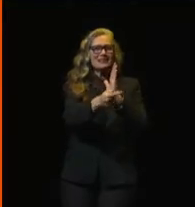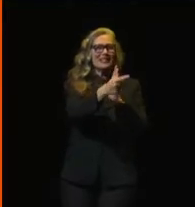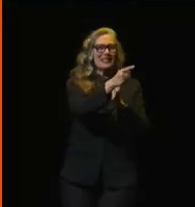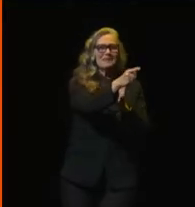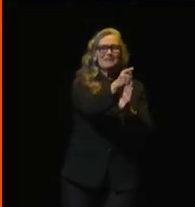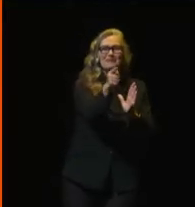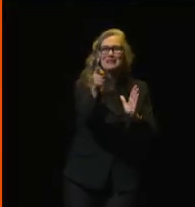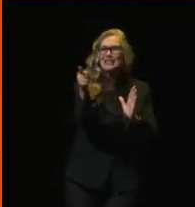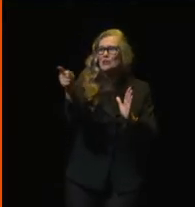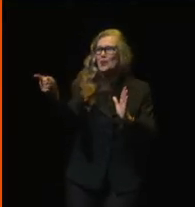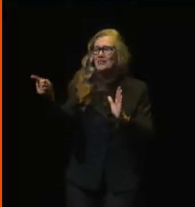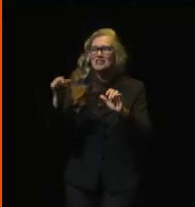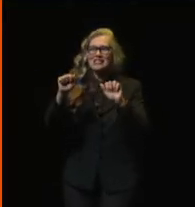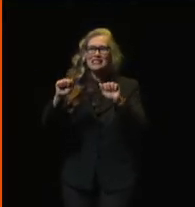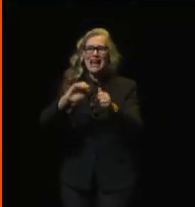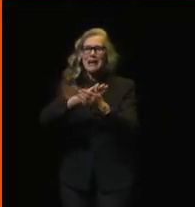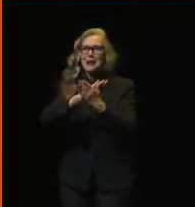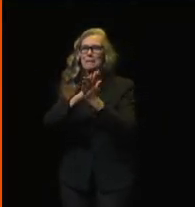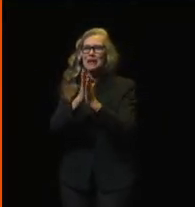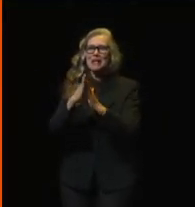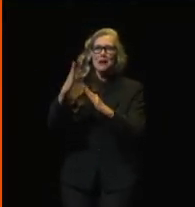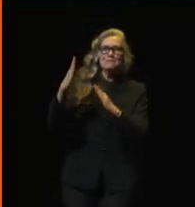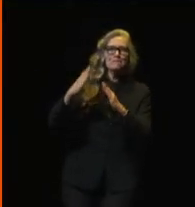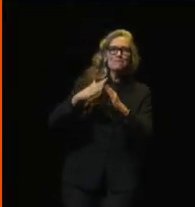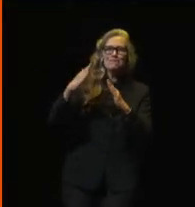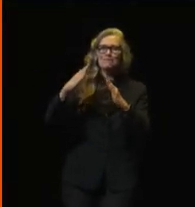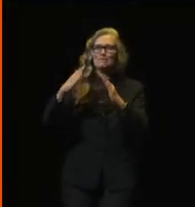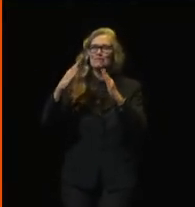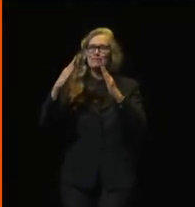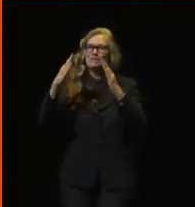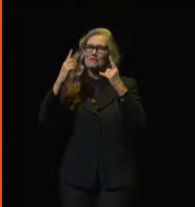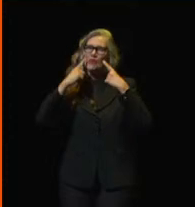that every voice deserves to be heard,